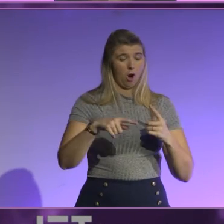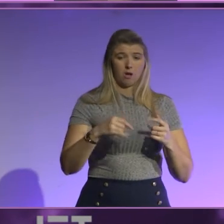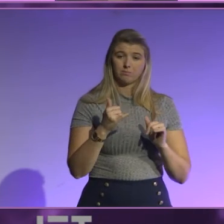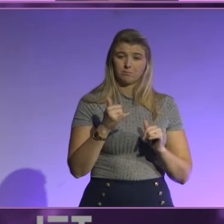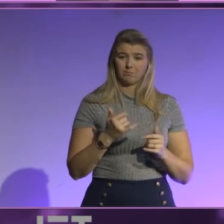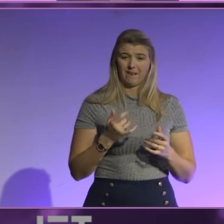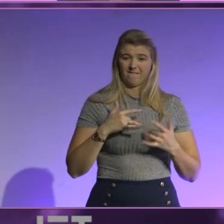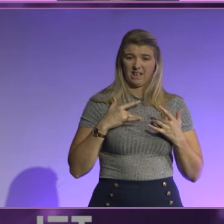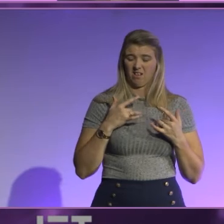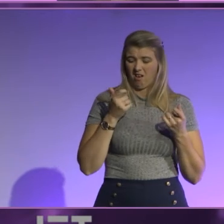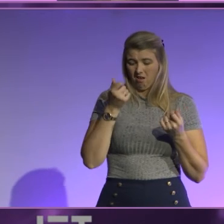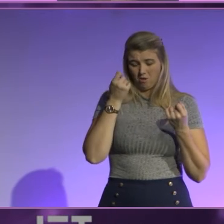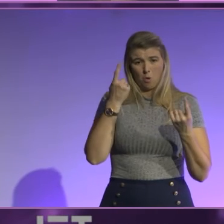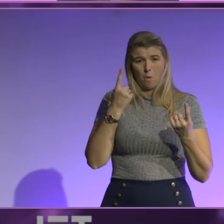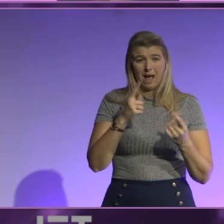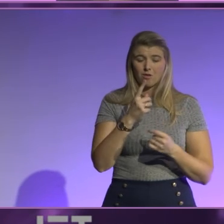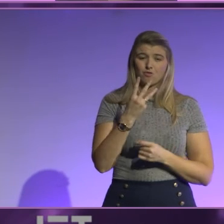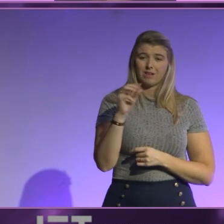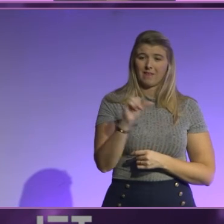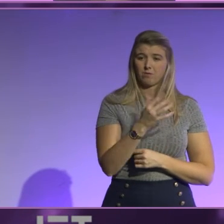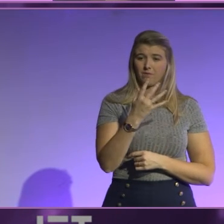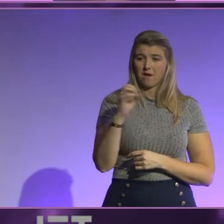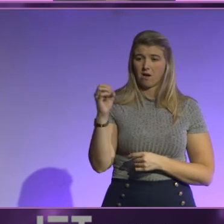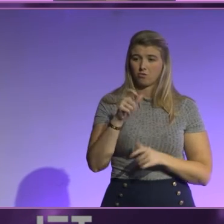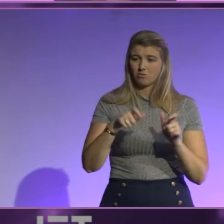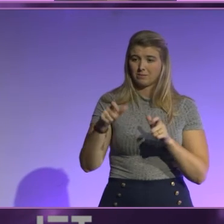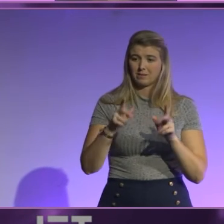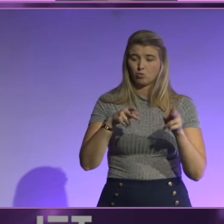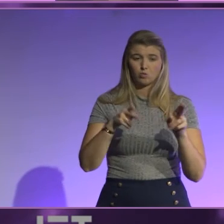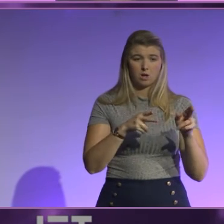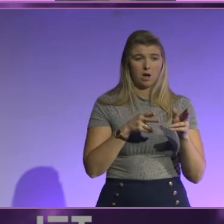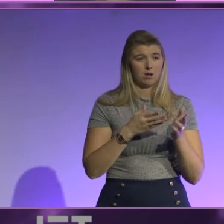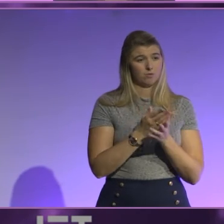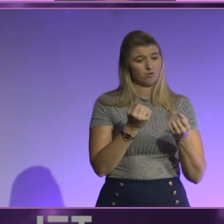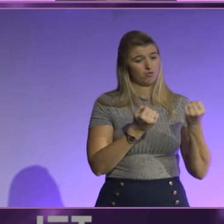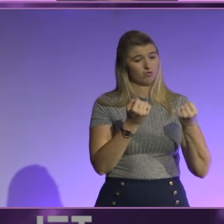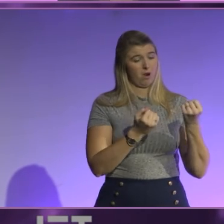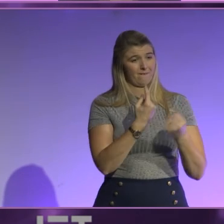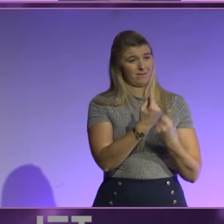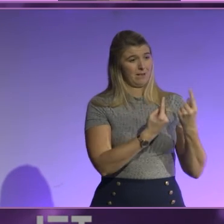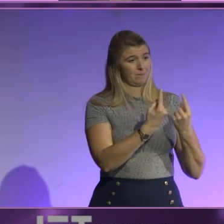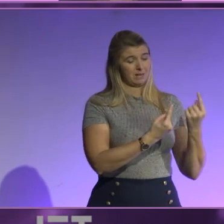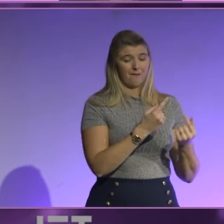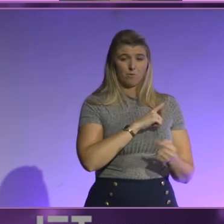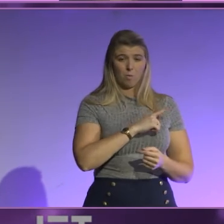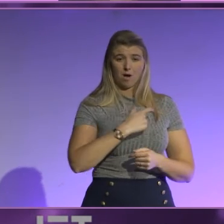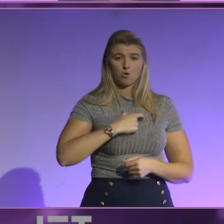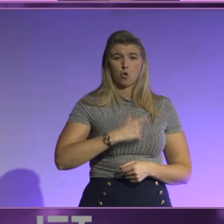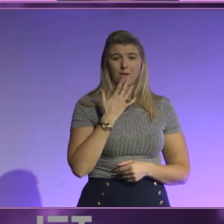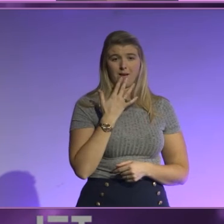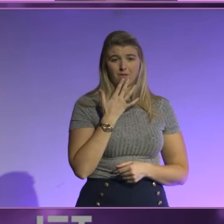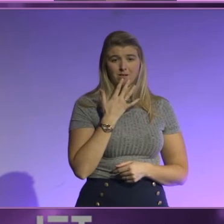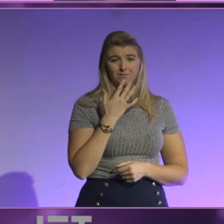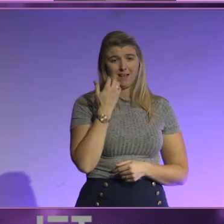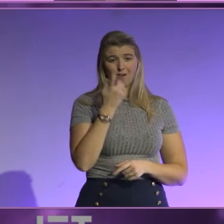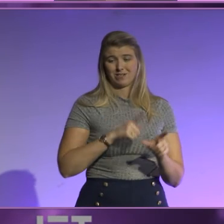about 3,500 people die on the roads worldwide every year. And pretty much all of that's down to human error. So